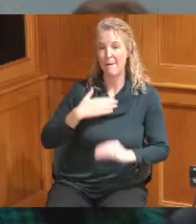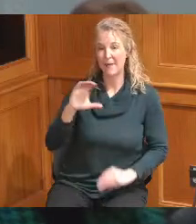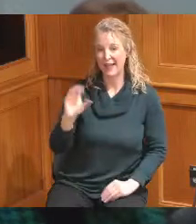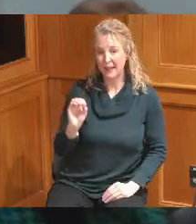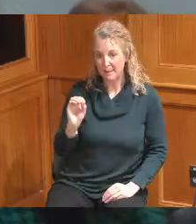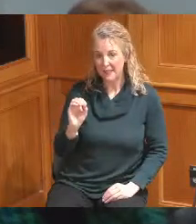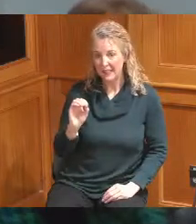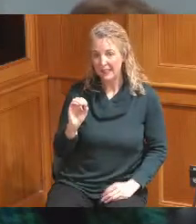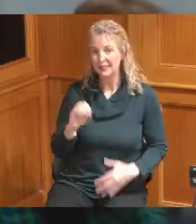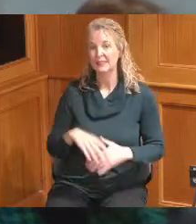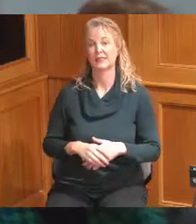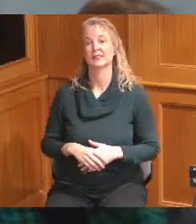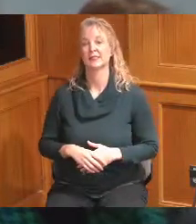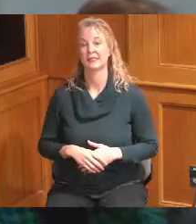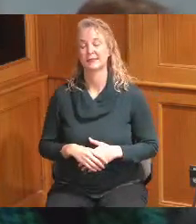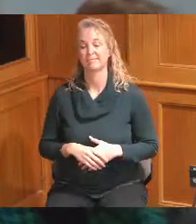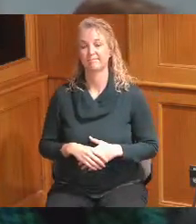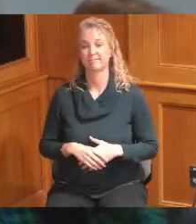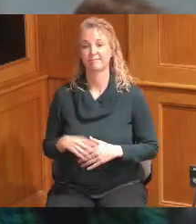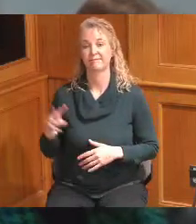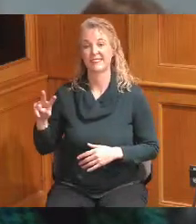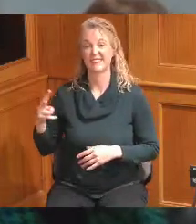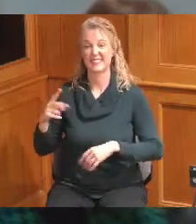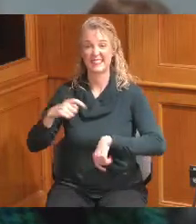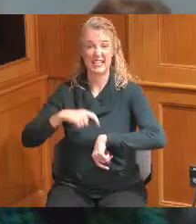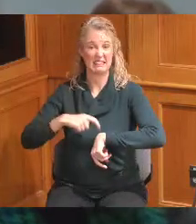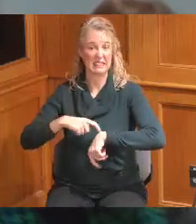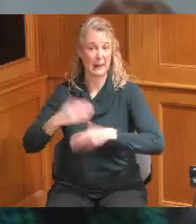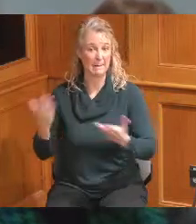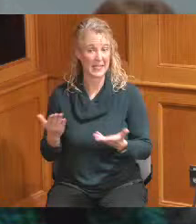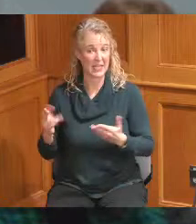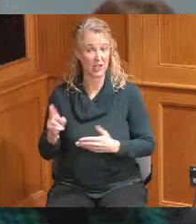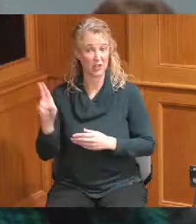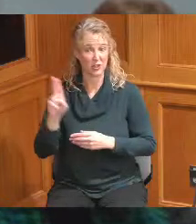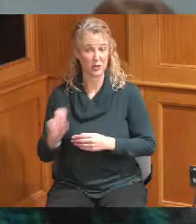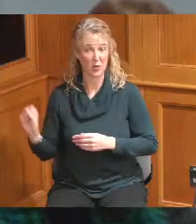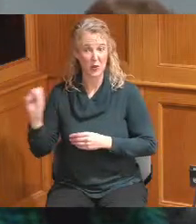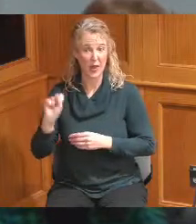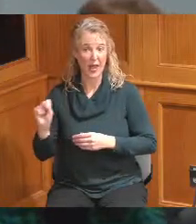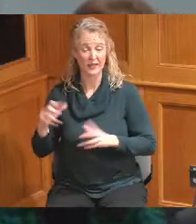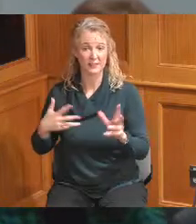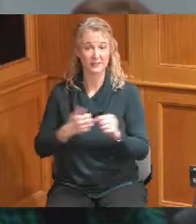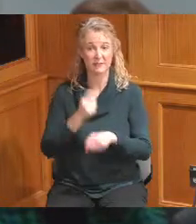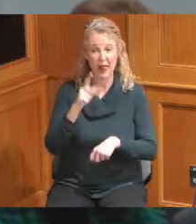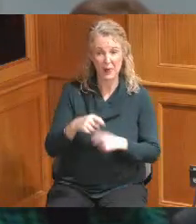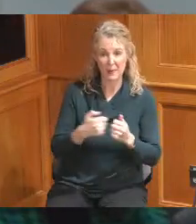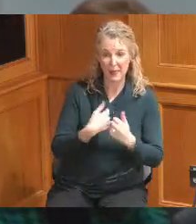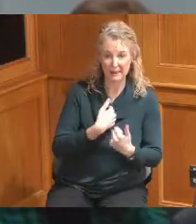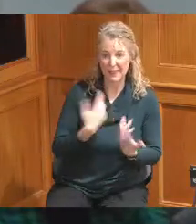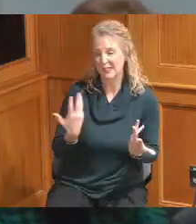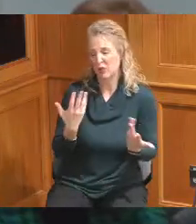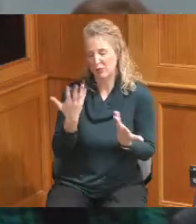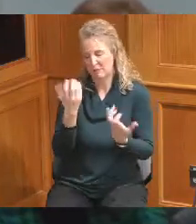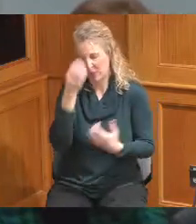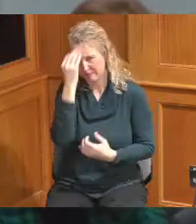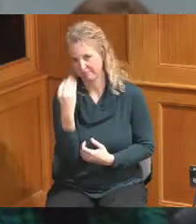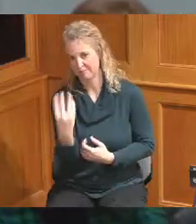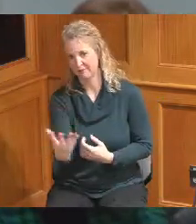myself. This is their second time here in the U.S. doing a follow-up.